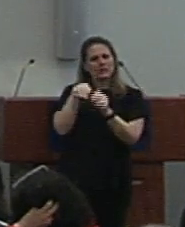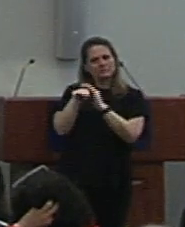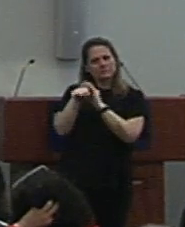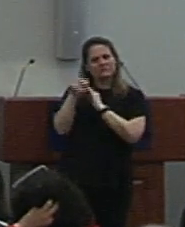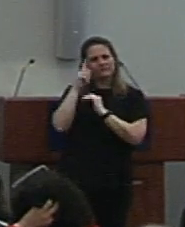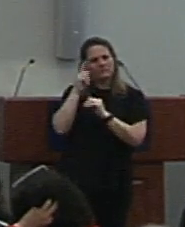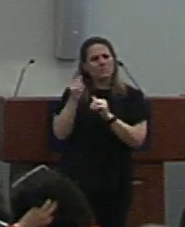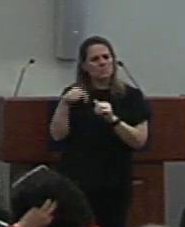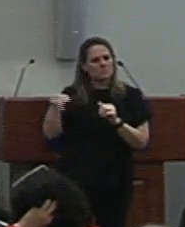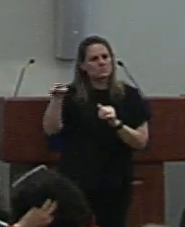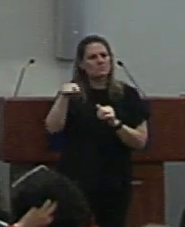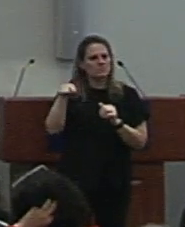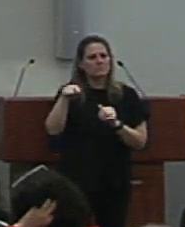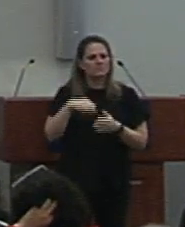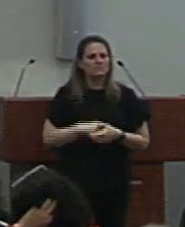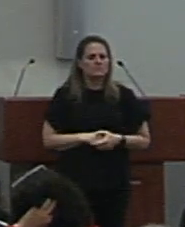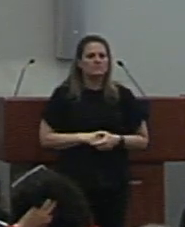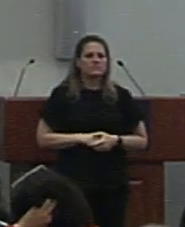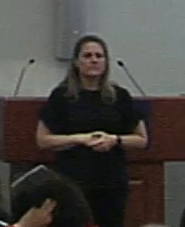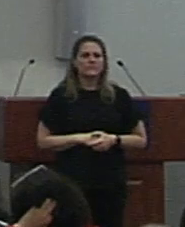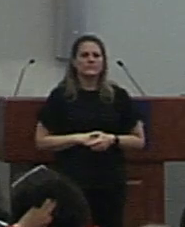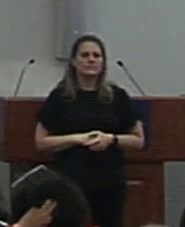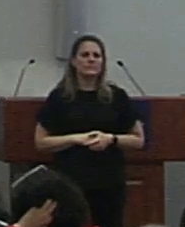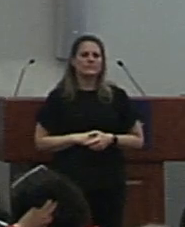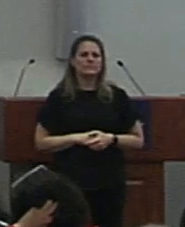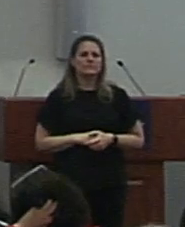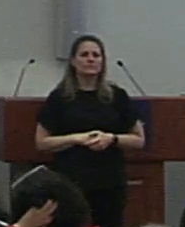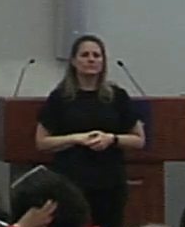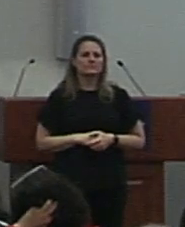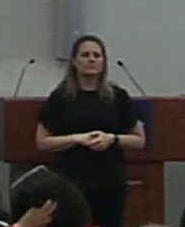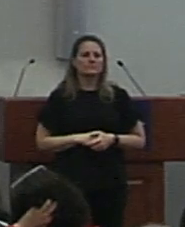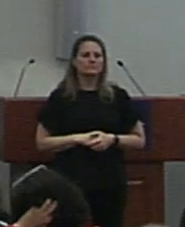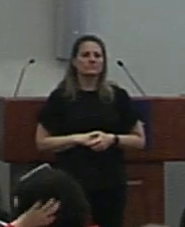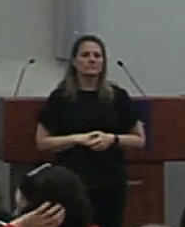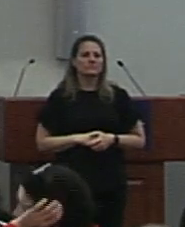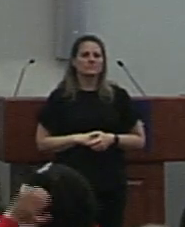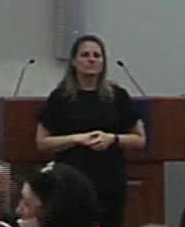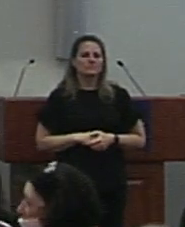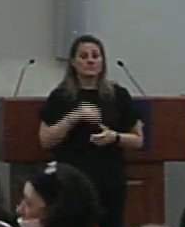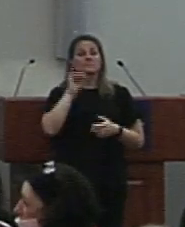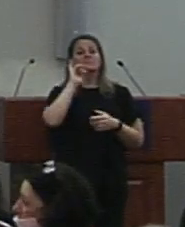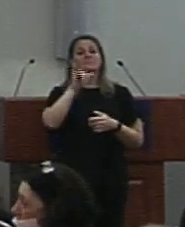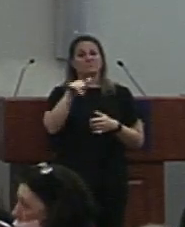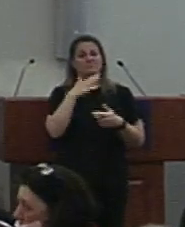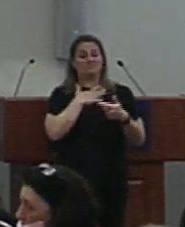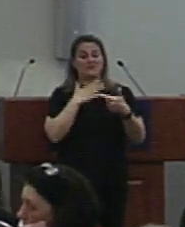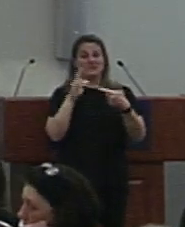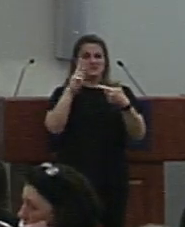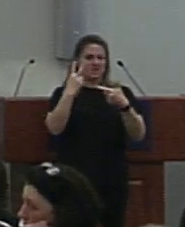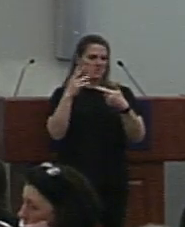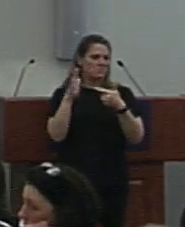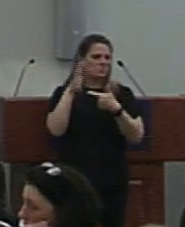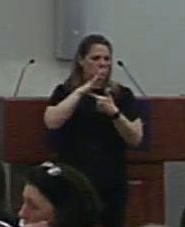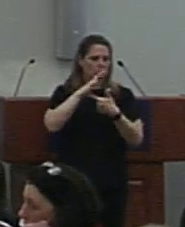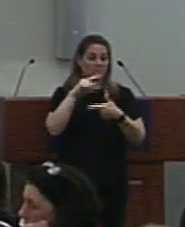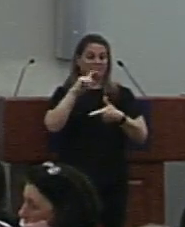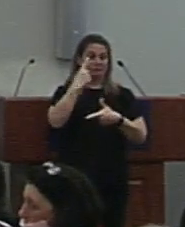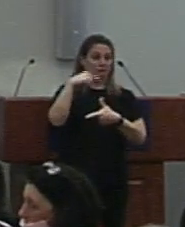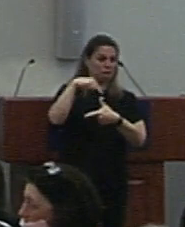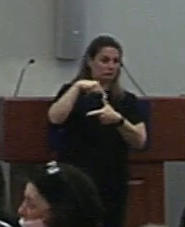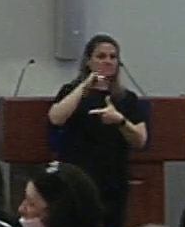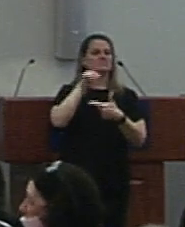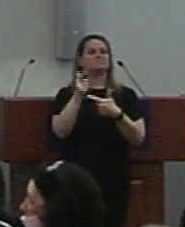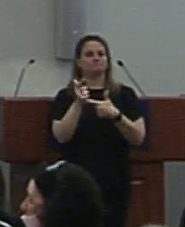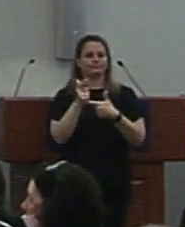can't drive, access to public transportation and work roads